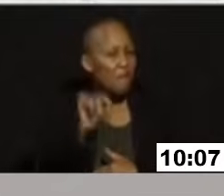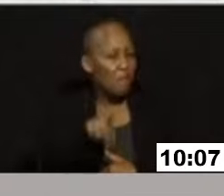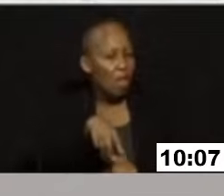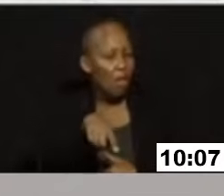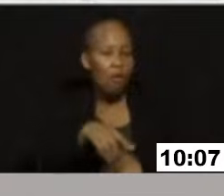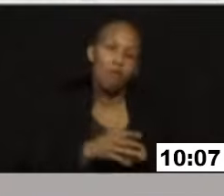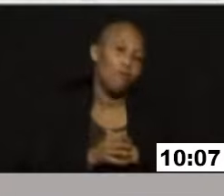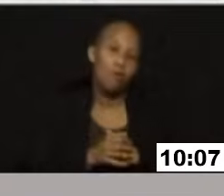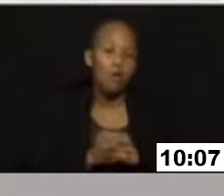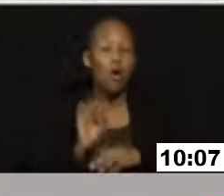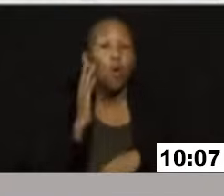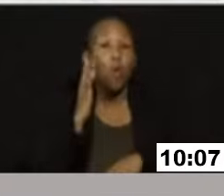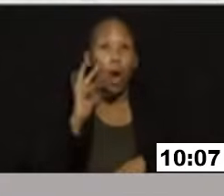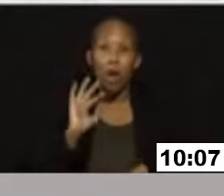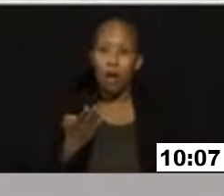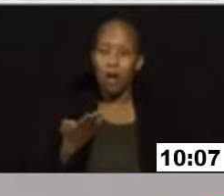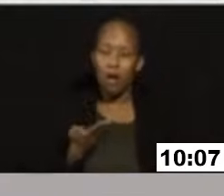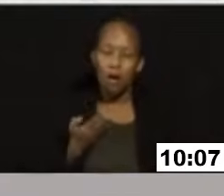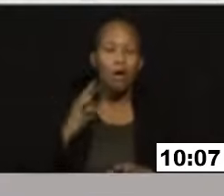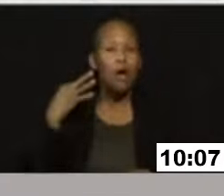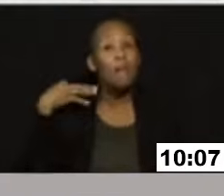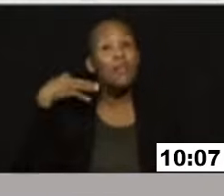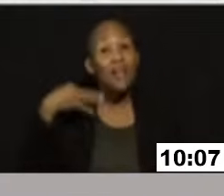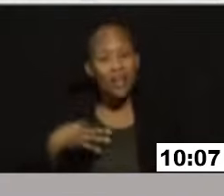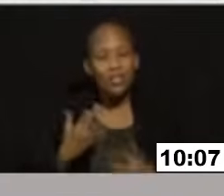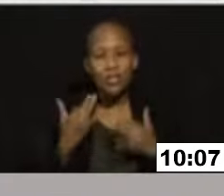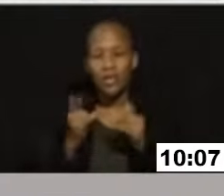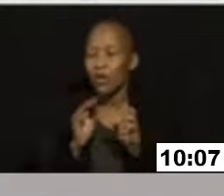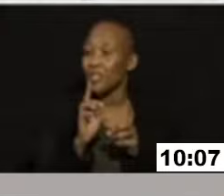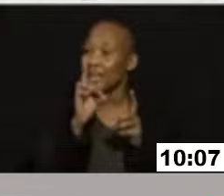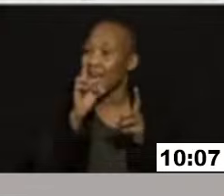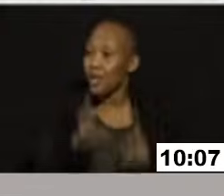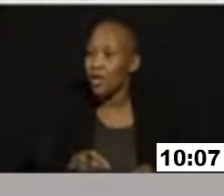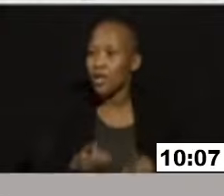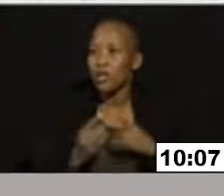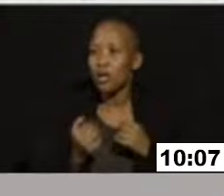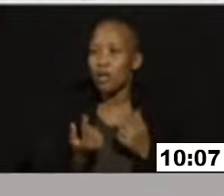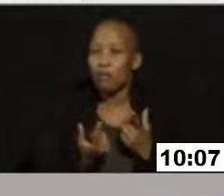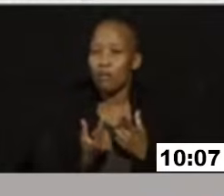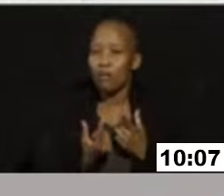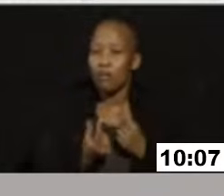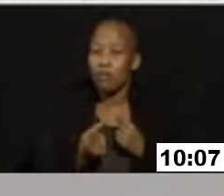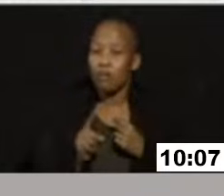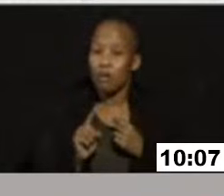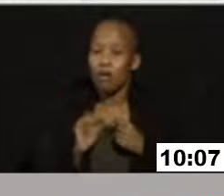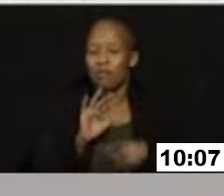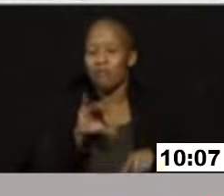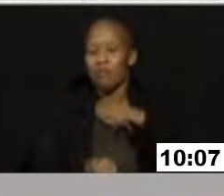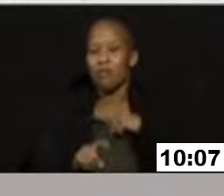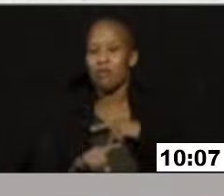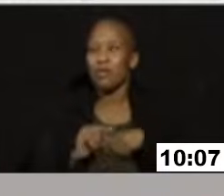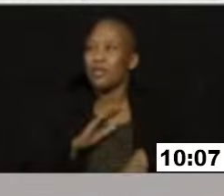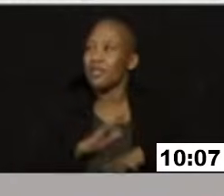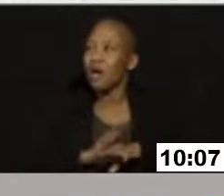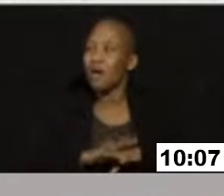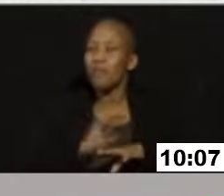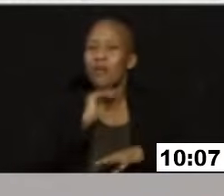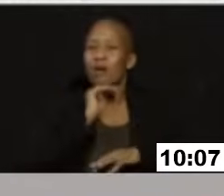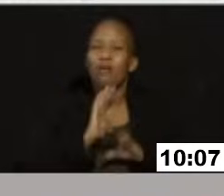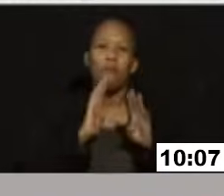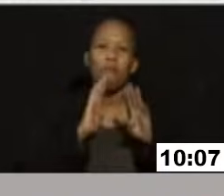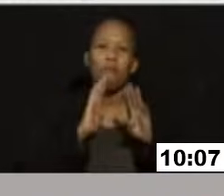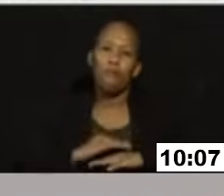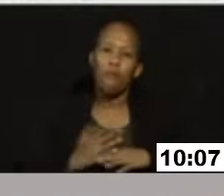the application and the directive was barely a day, and there was simply not sufficient time to indicate to you before